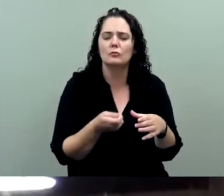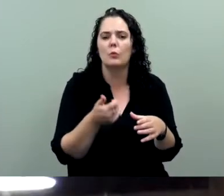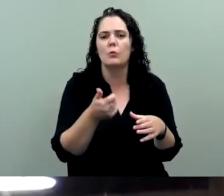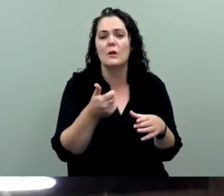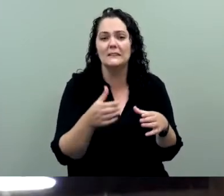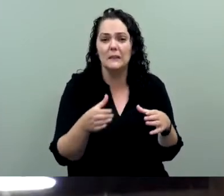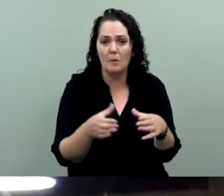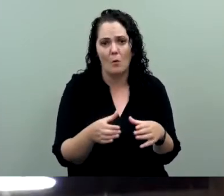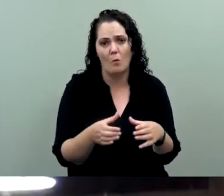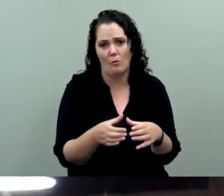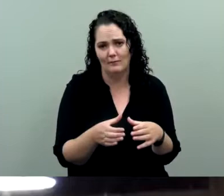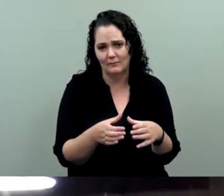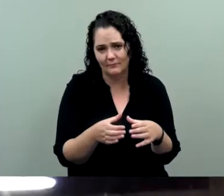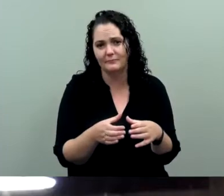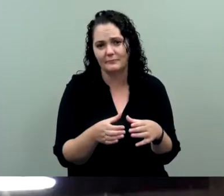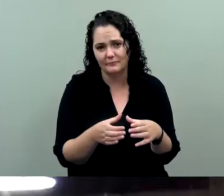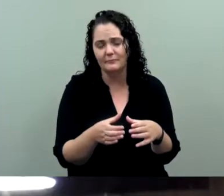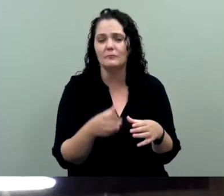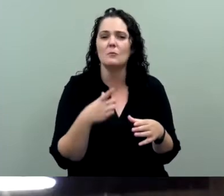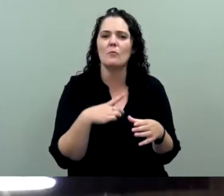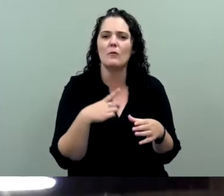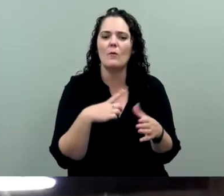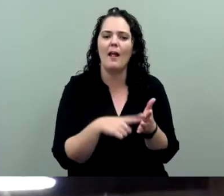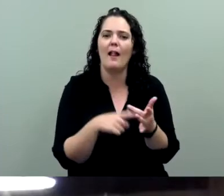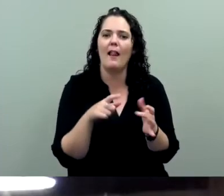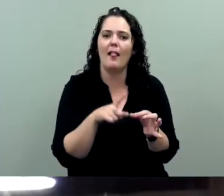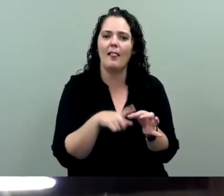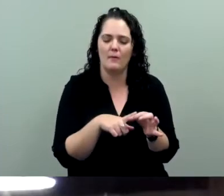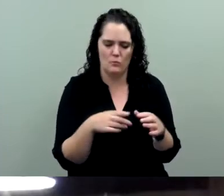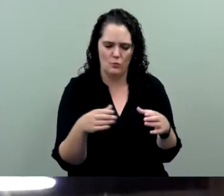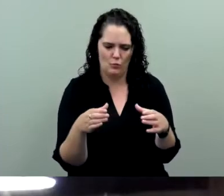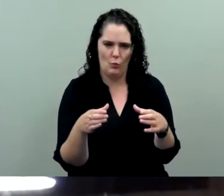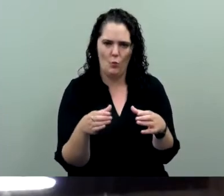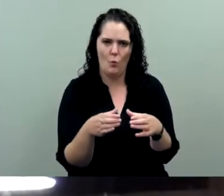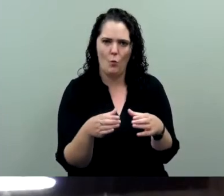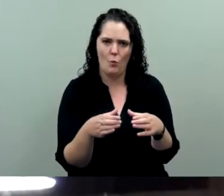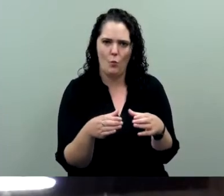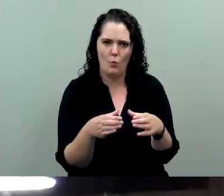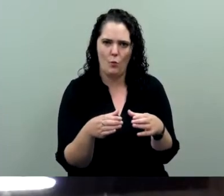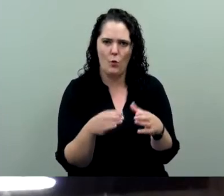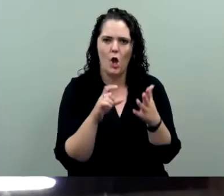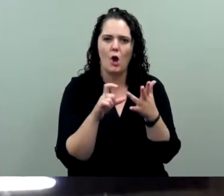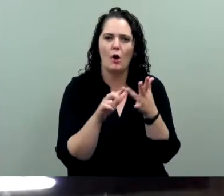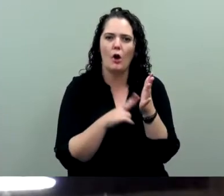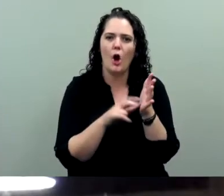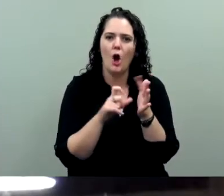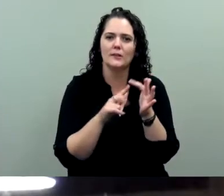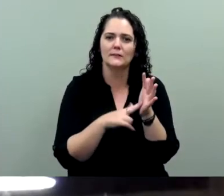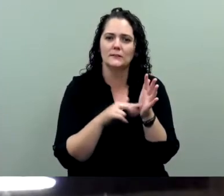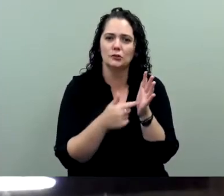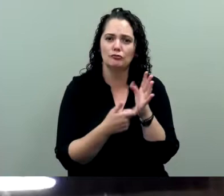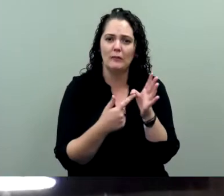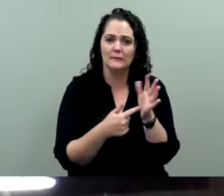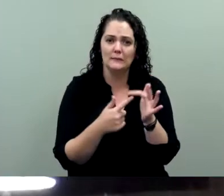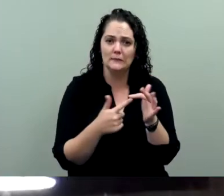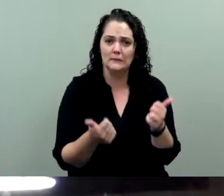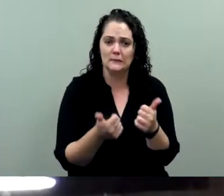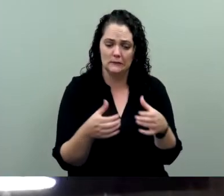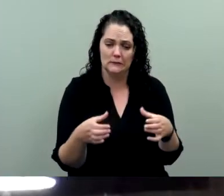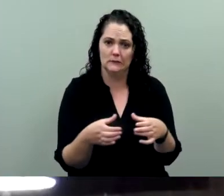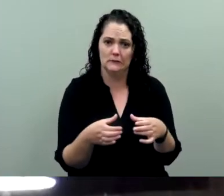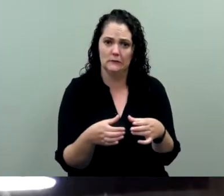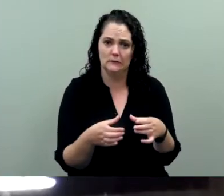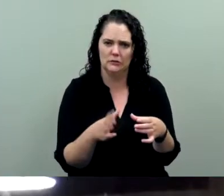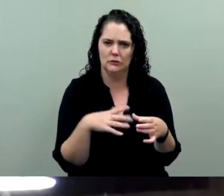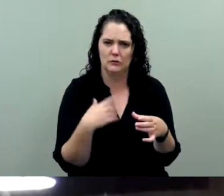better, because you really want to concentrate the liquid there with the bits of your avocado pit inside it. You don't want it to spread out too much. You